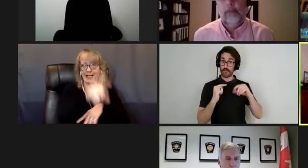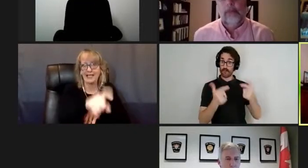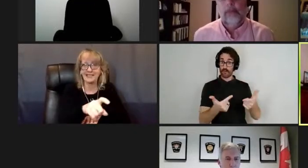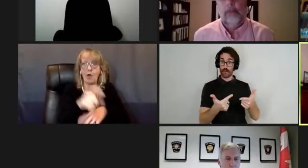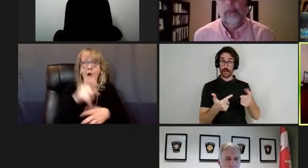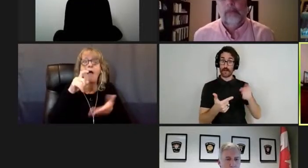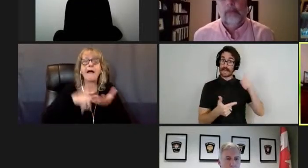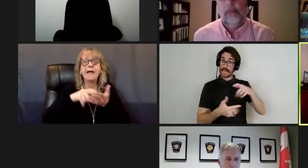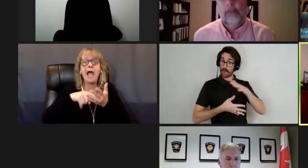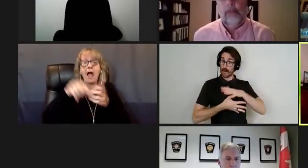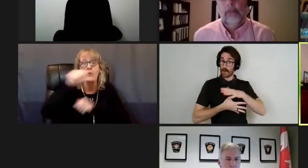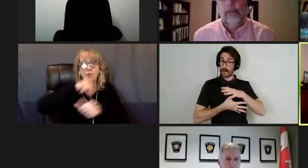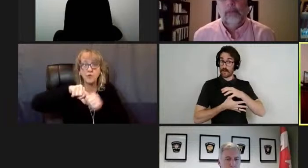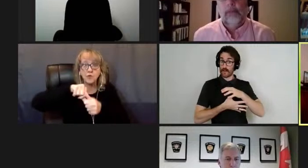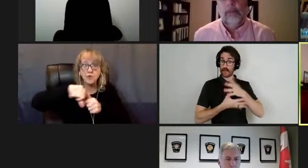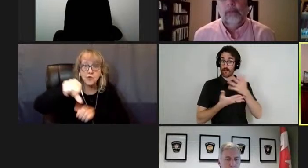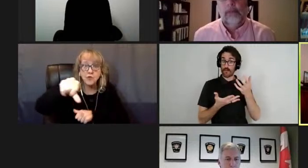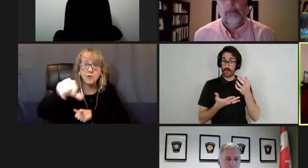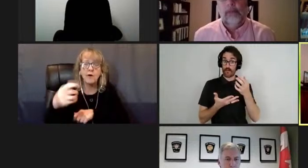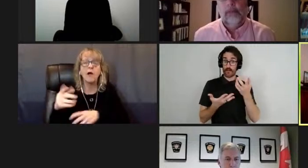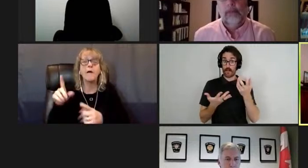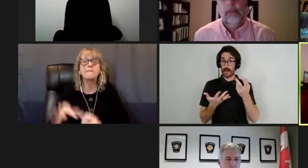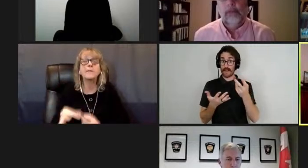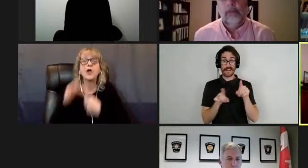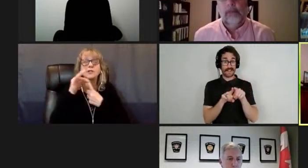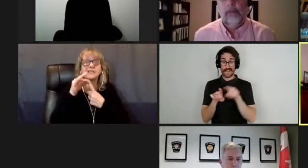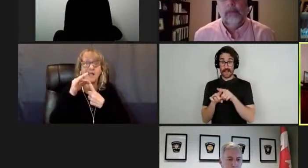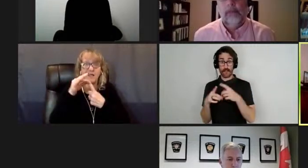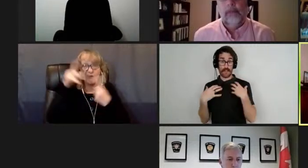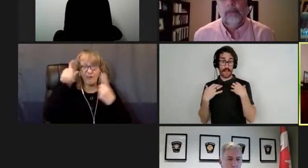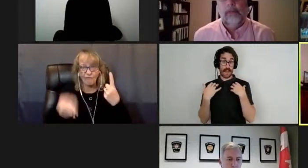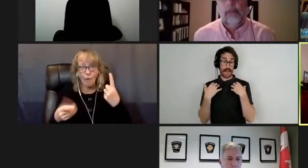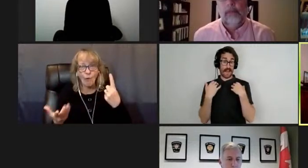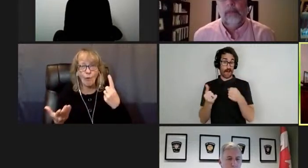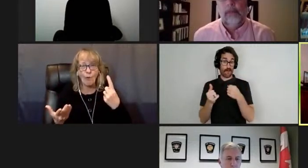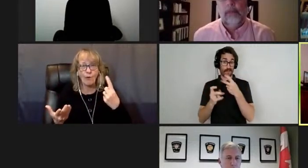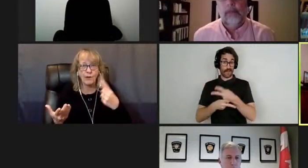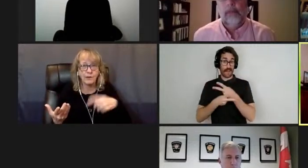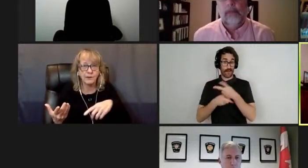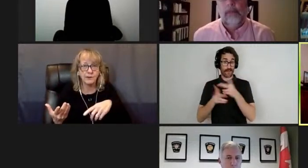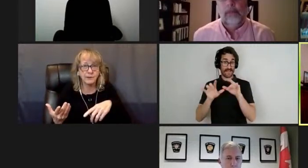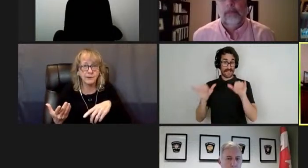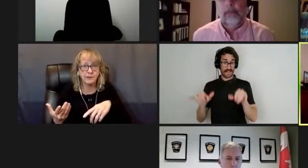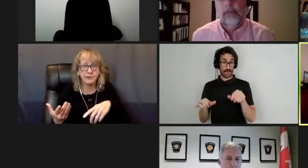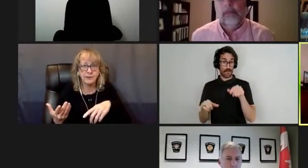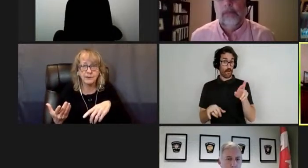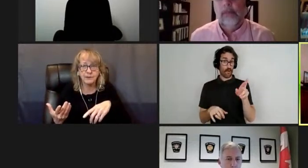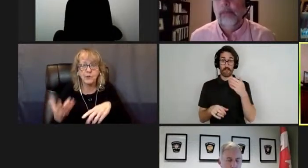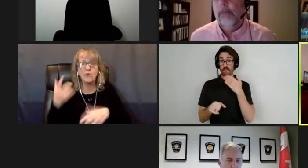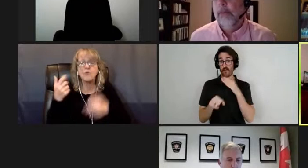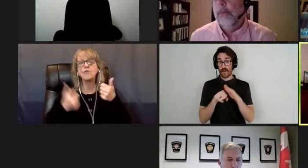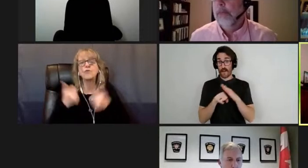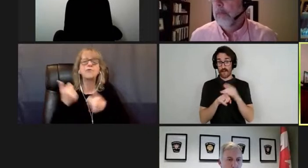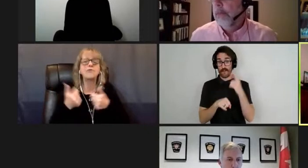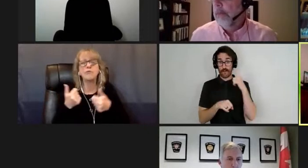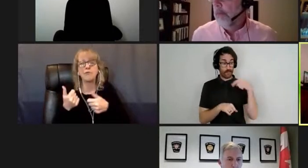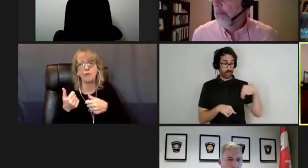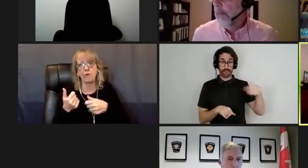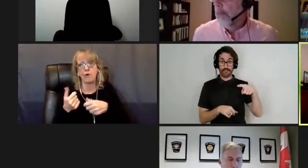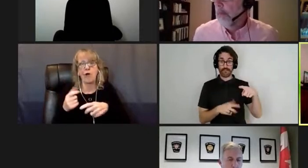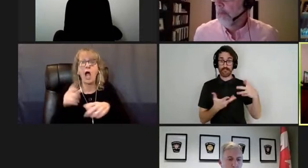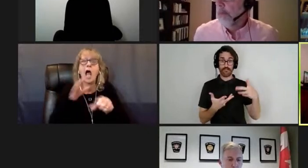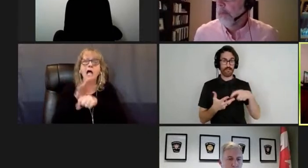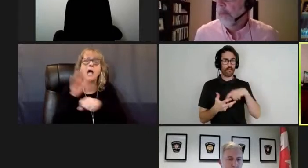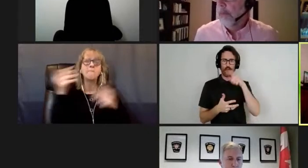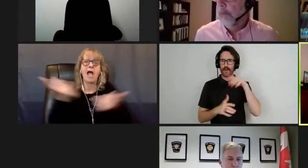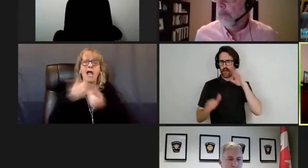required as it was done in the healthcare system, or whether there will be sufficient, as you predict, to not have to worry about that.